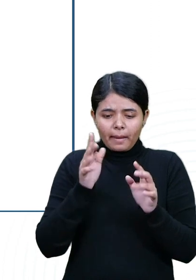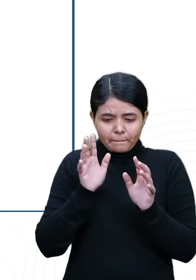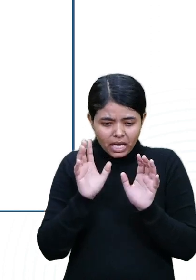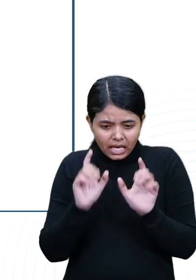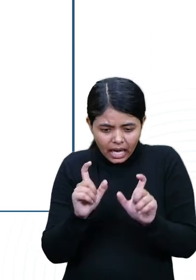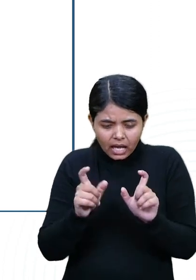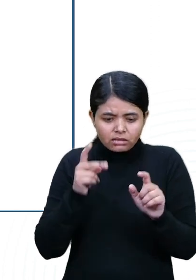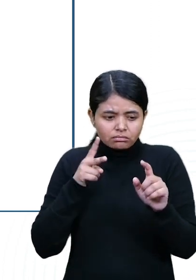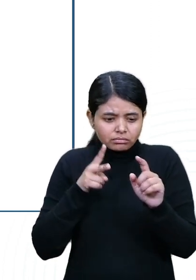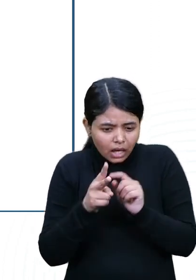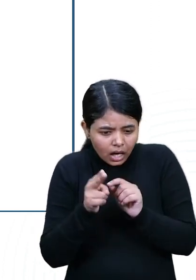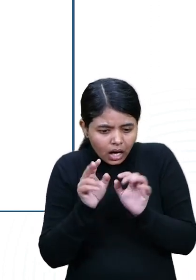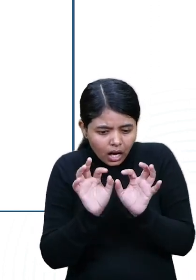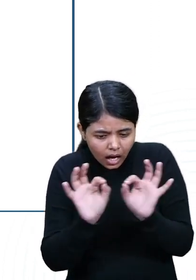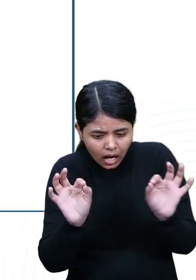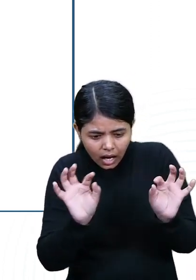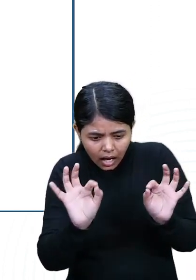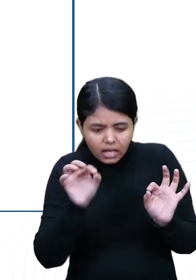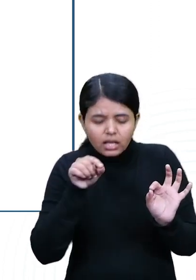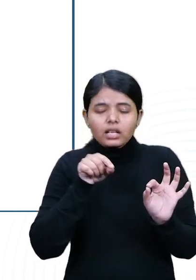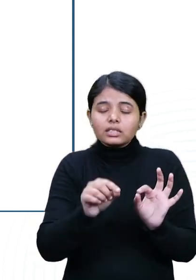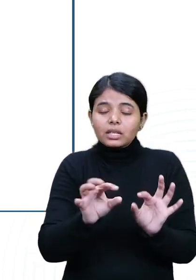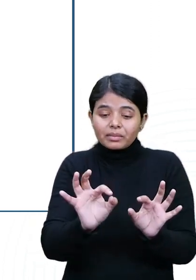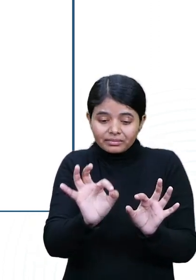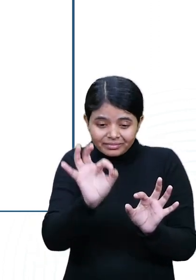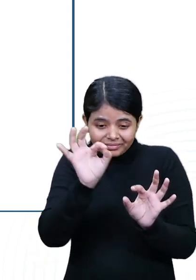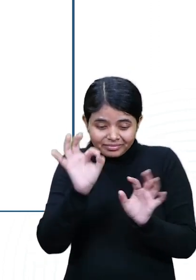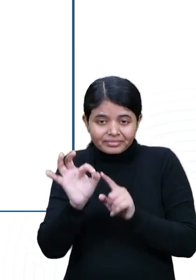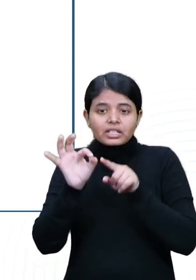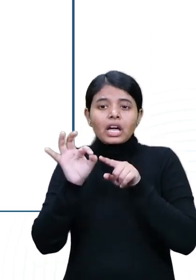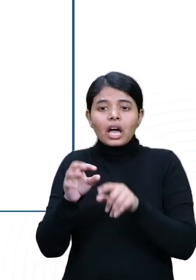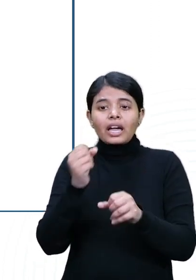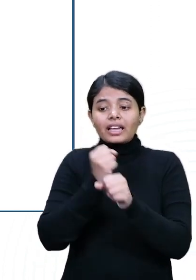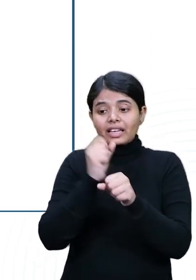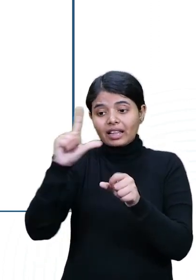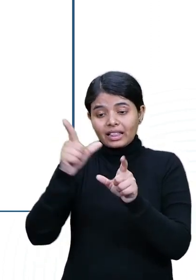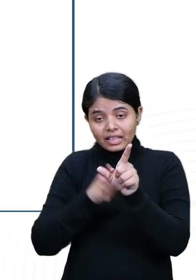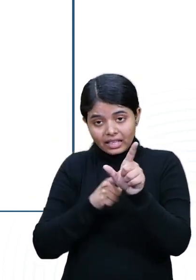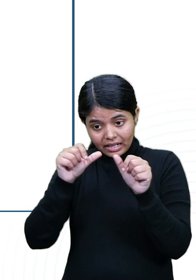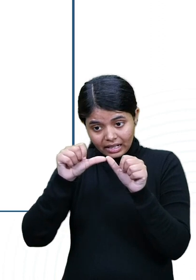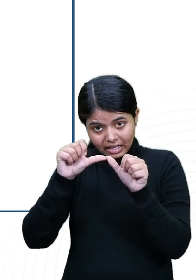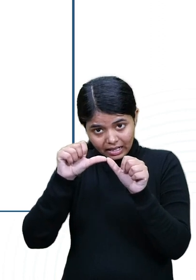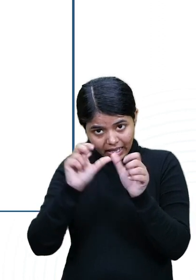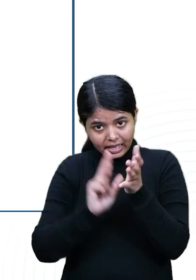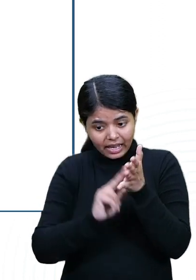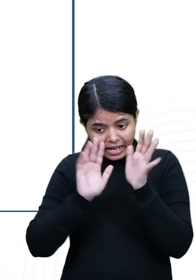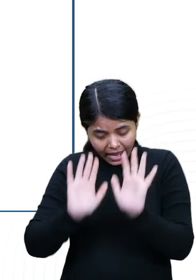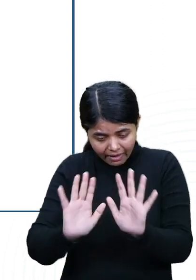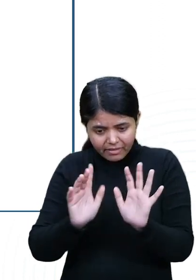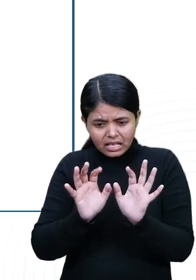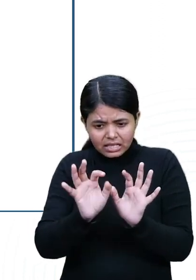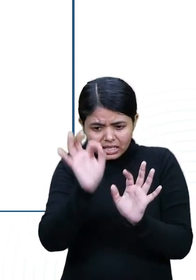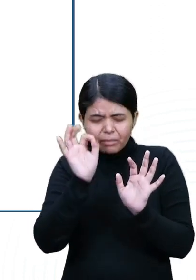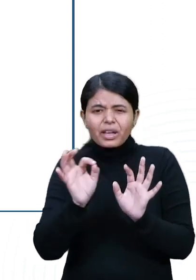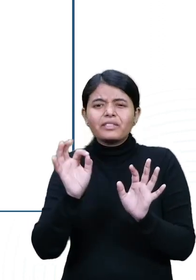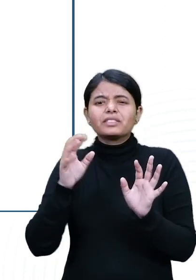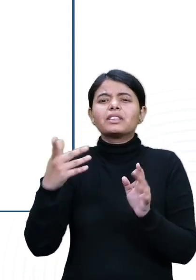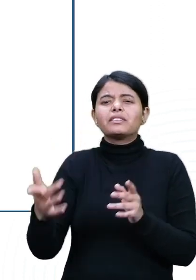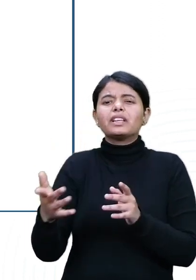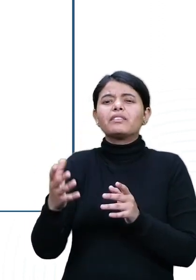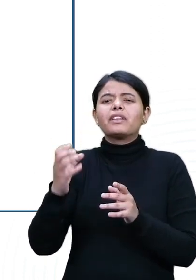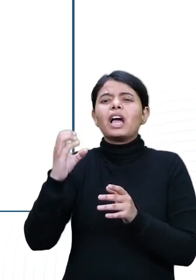basically a hydrolysis process, and it hydrolyzes the glycosidic linkages, and then we finally get the methyl glycoside